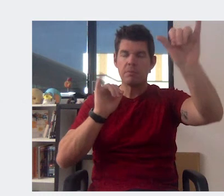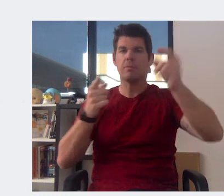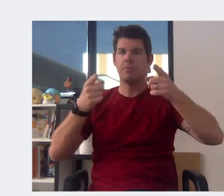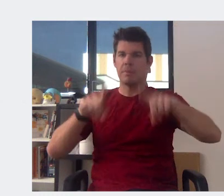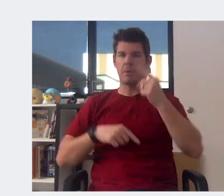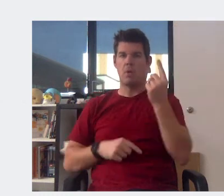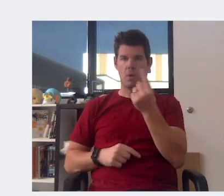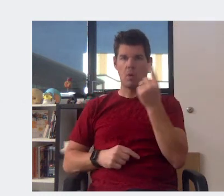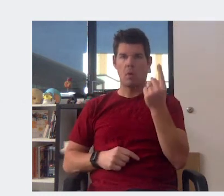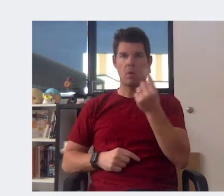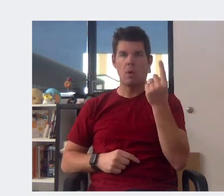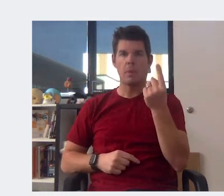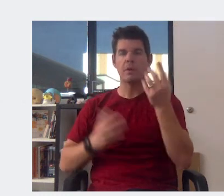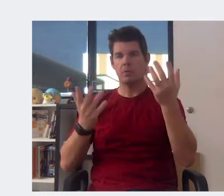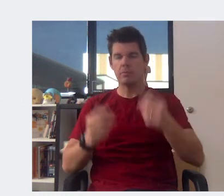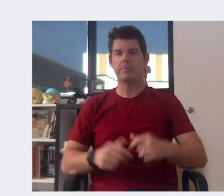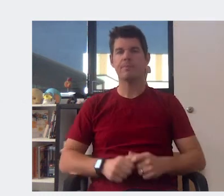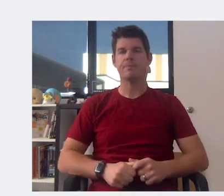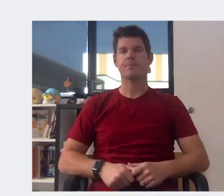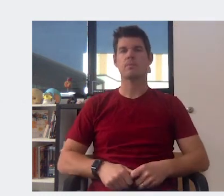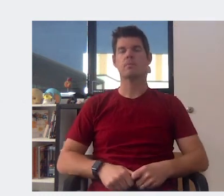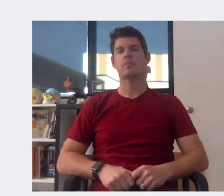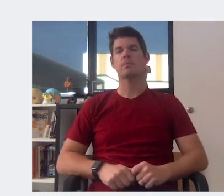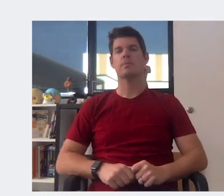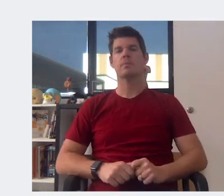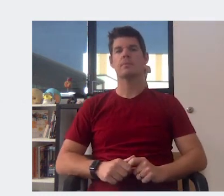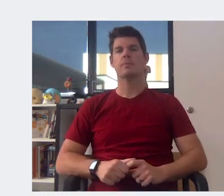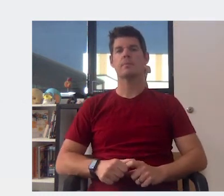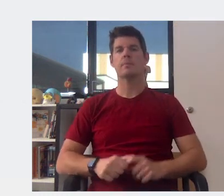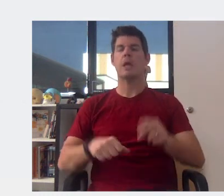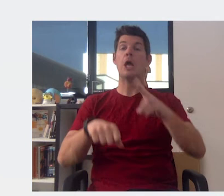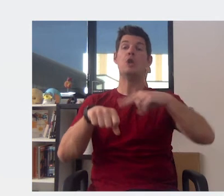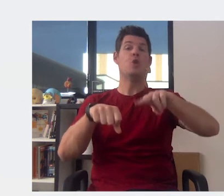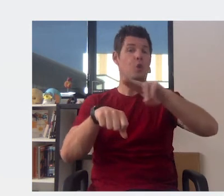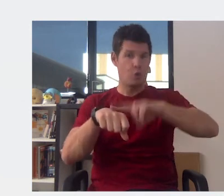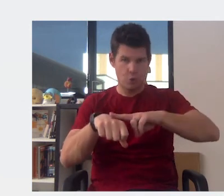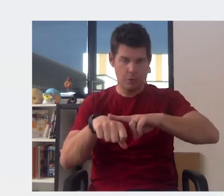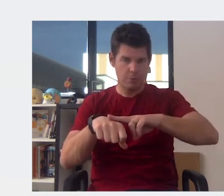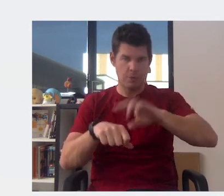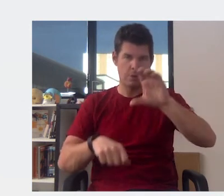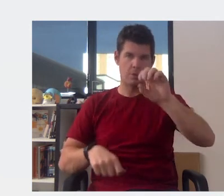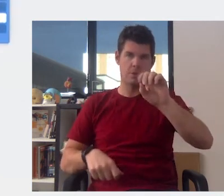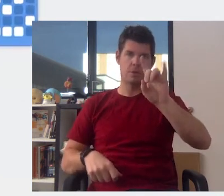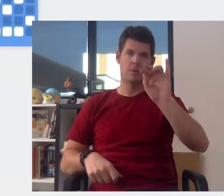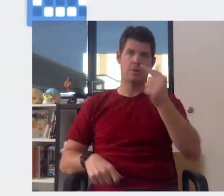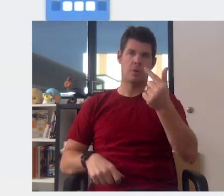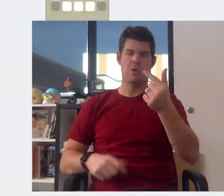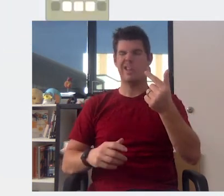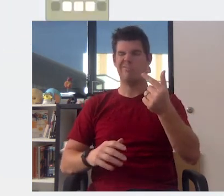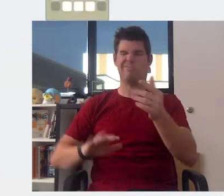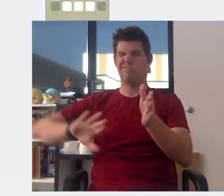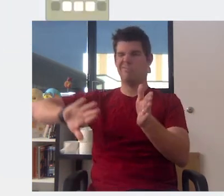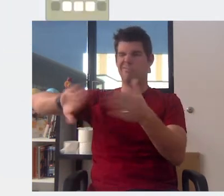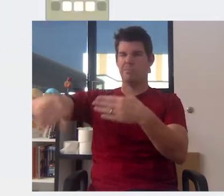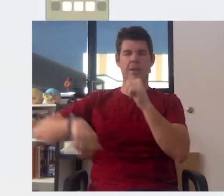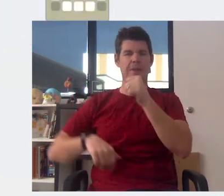really the best for, for normal programming. So luckily there's some other ways to get inputs. I'm going to